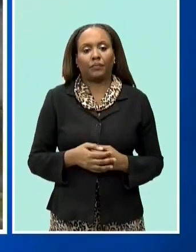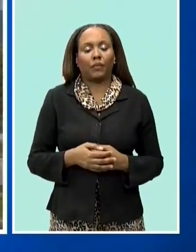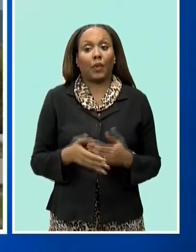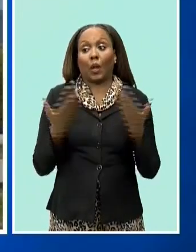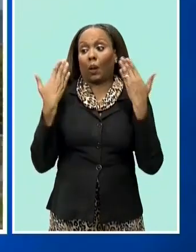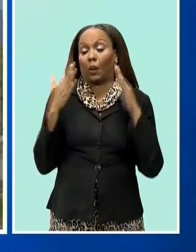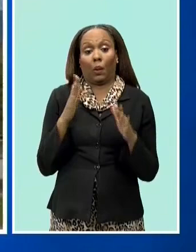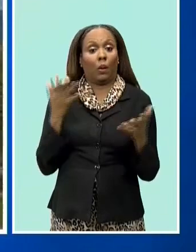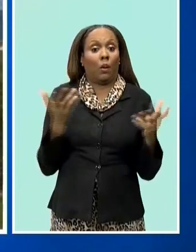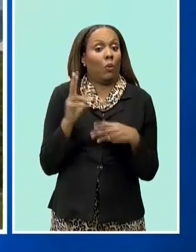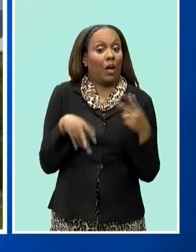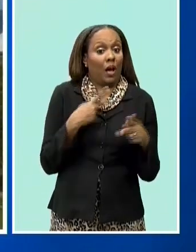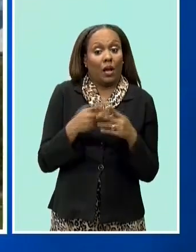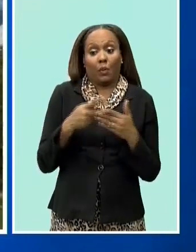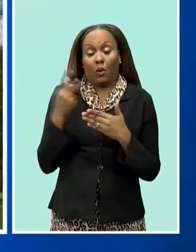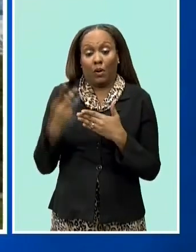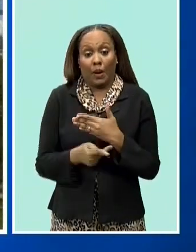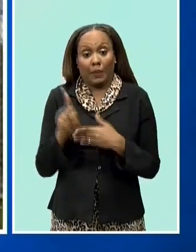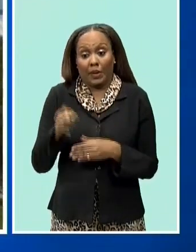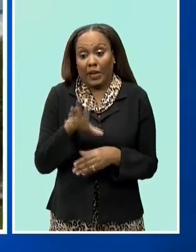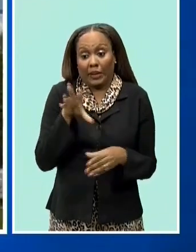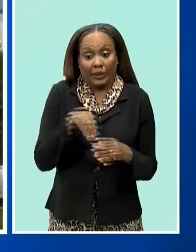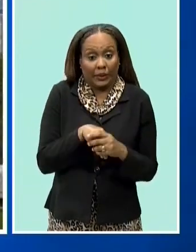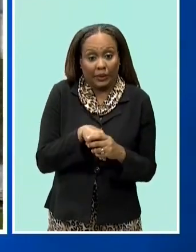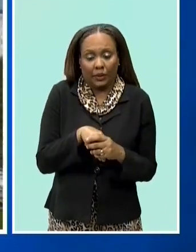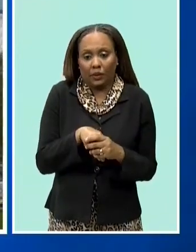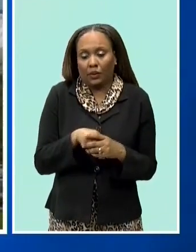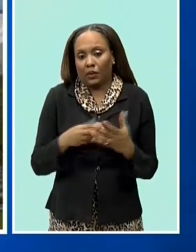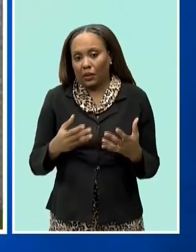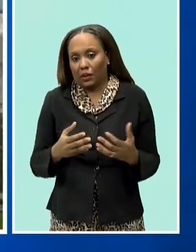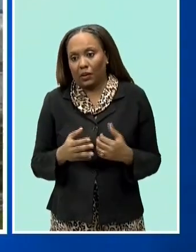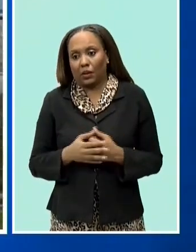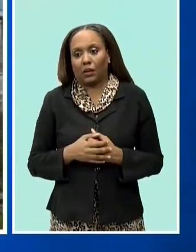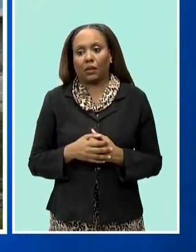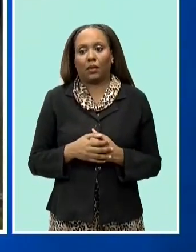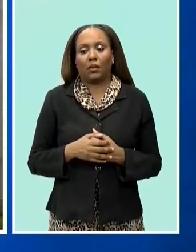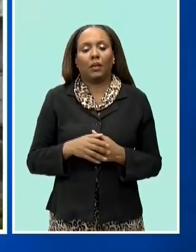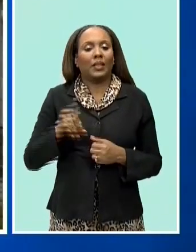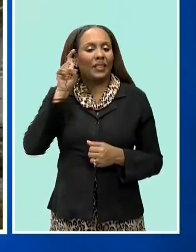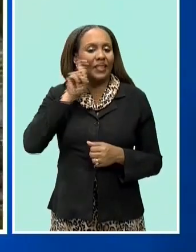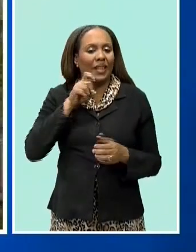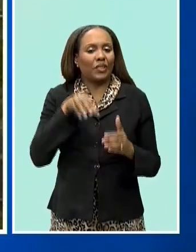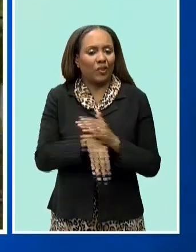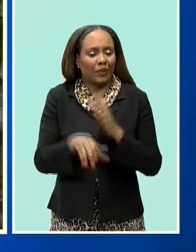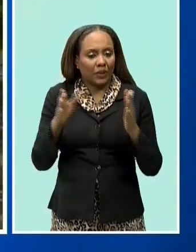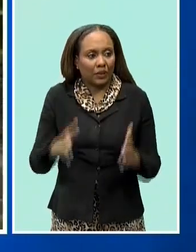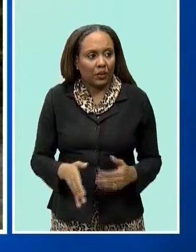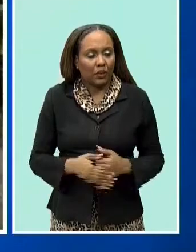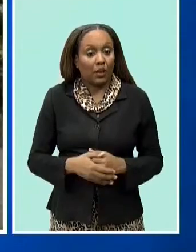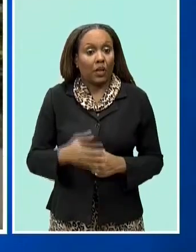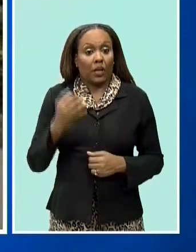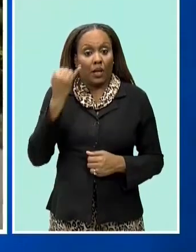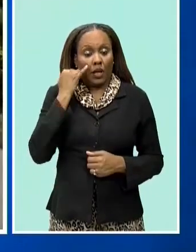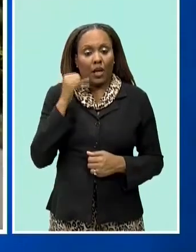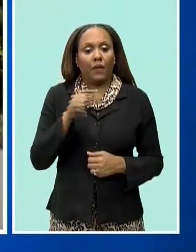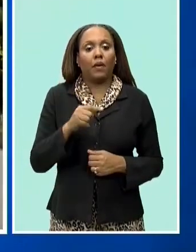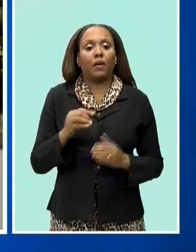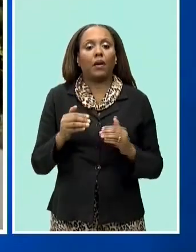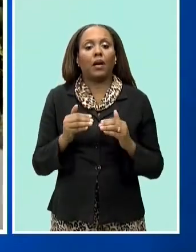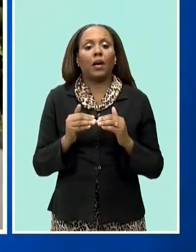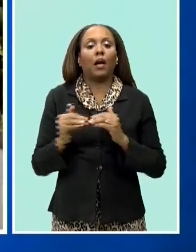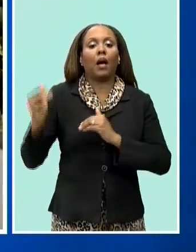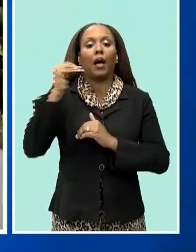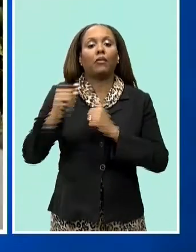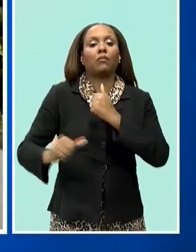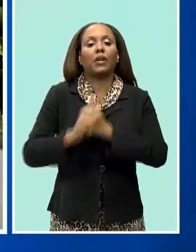of programs specifically need to be completed by offenders. The public is given notice when an offender deemed high risk of